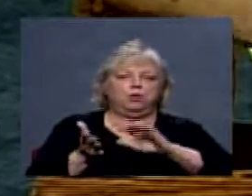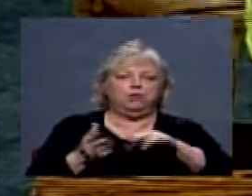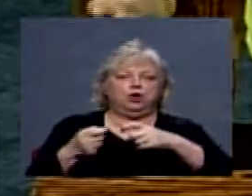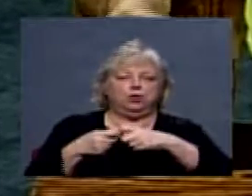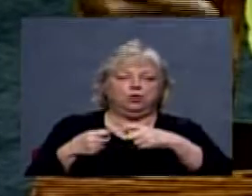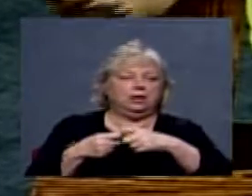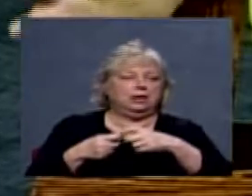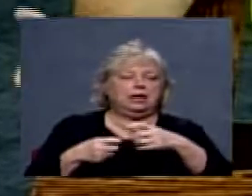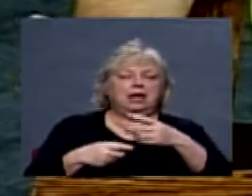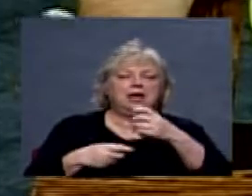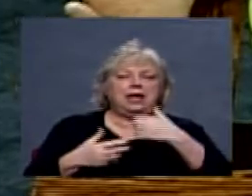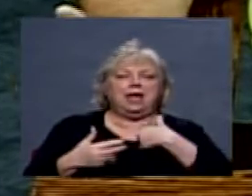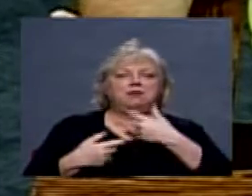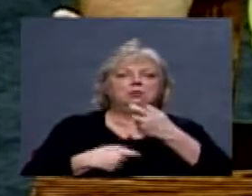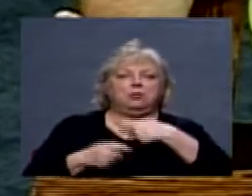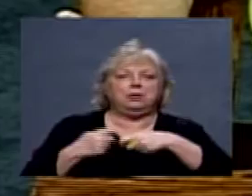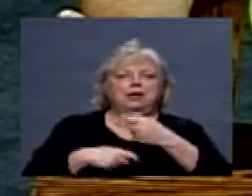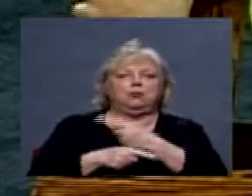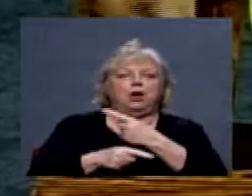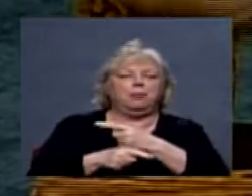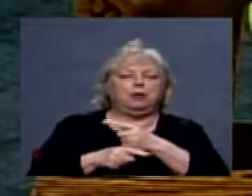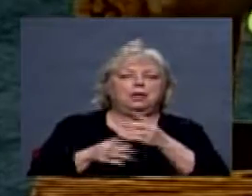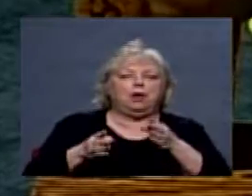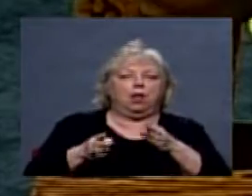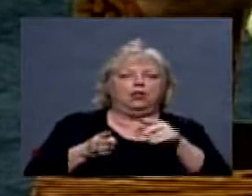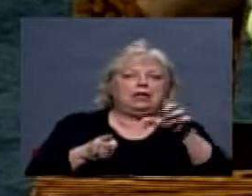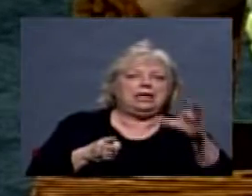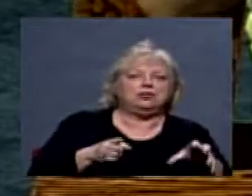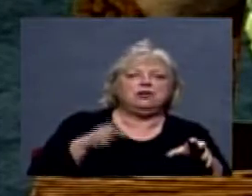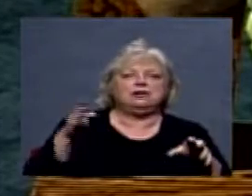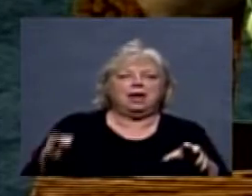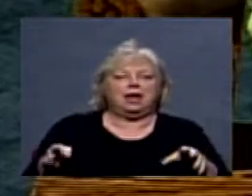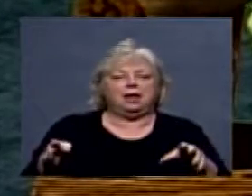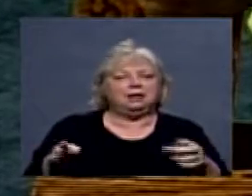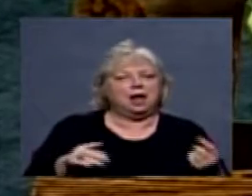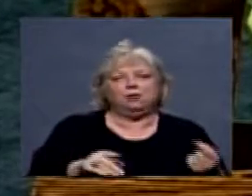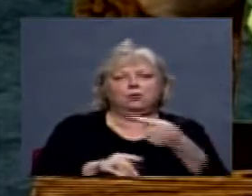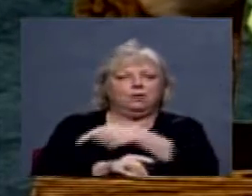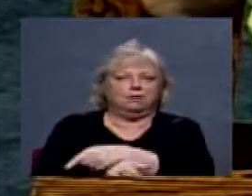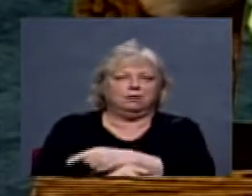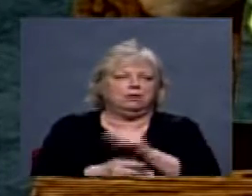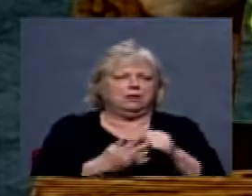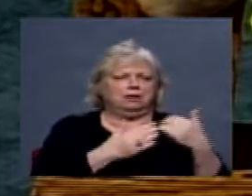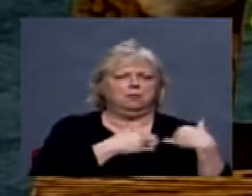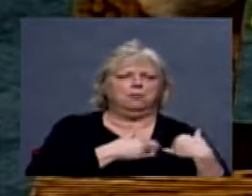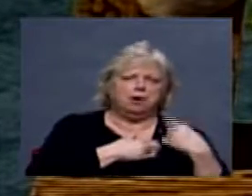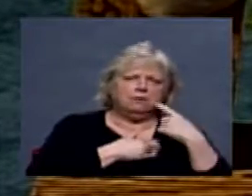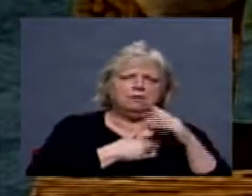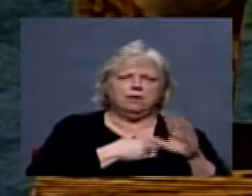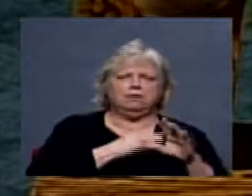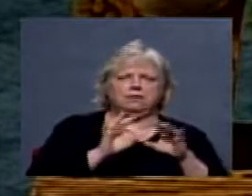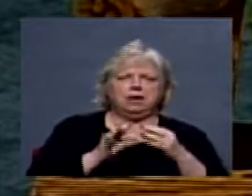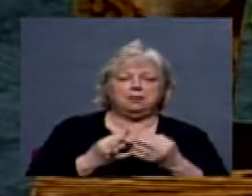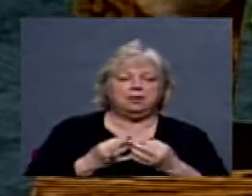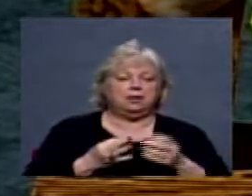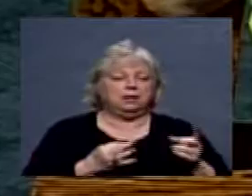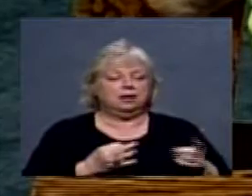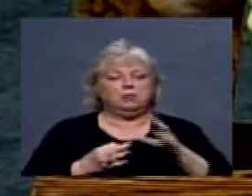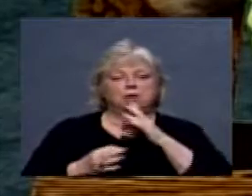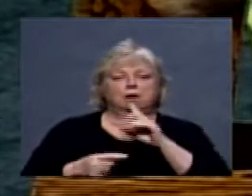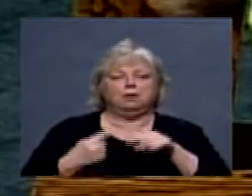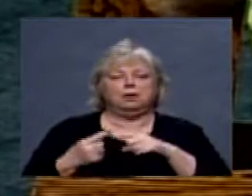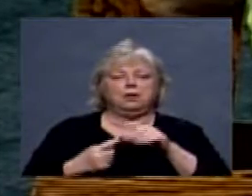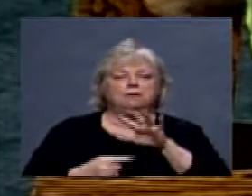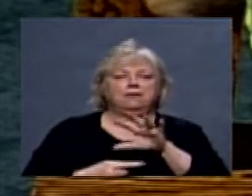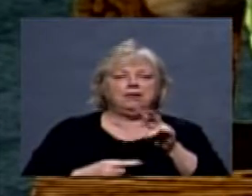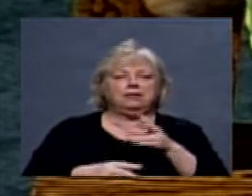have them replaced properly on each side of the road if this goes through. And that's a burden to their family. They were talking about